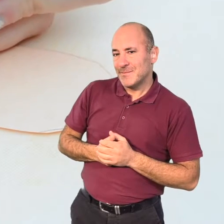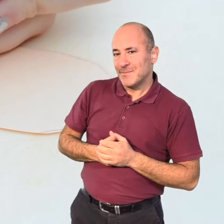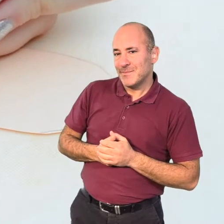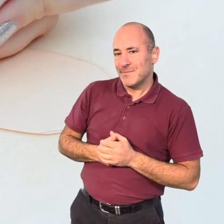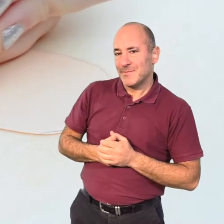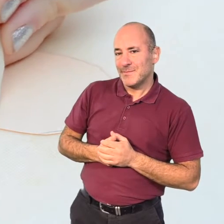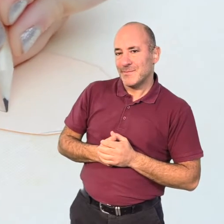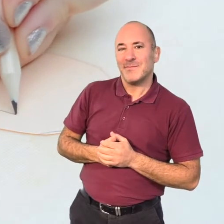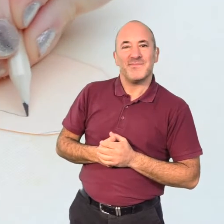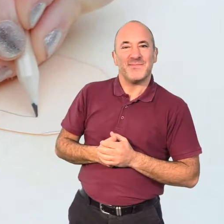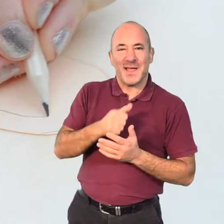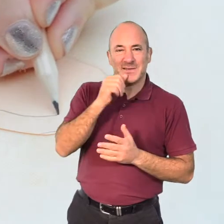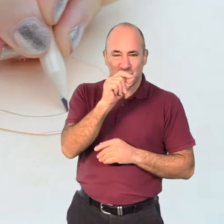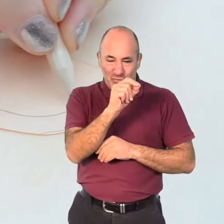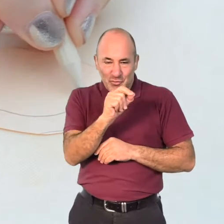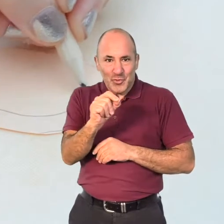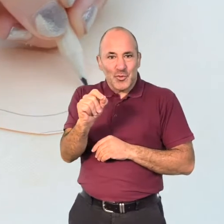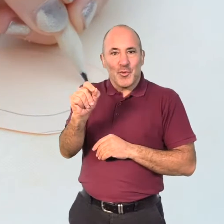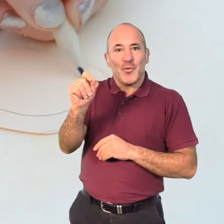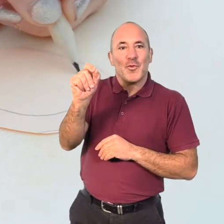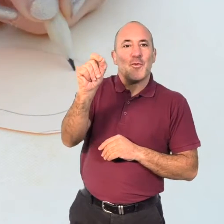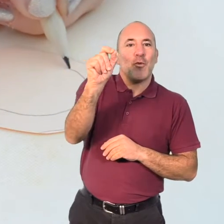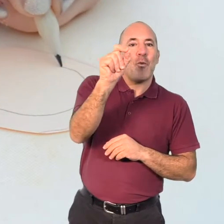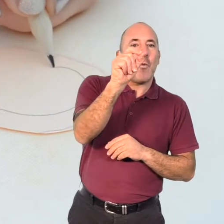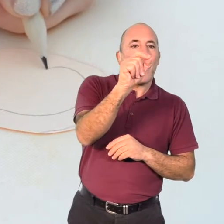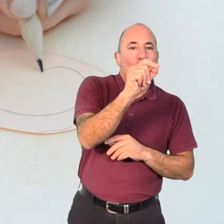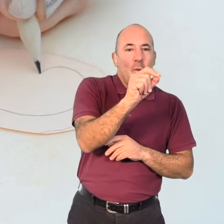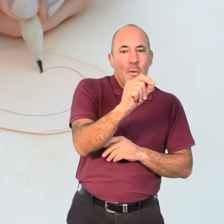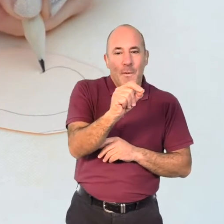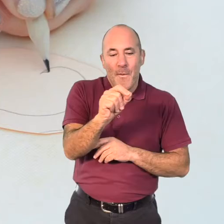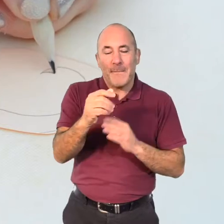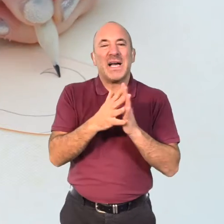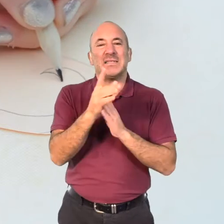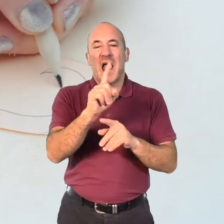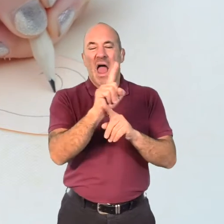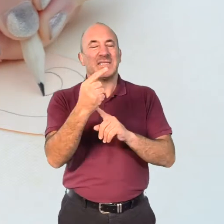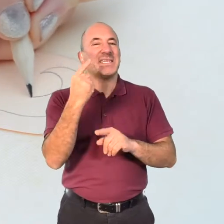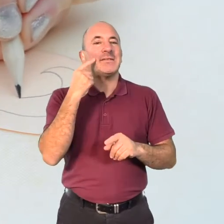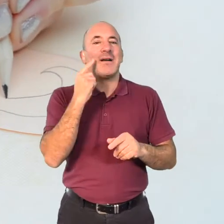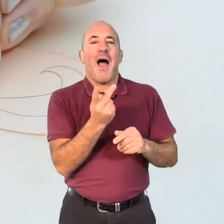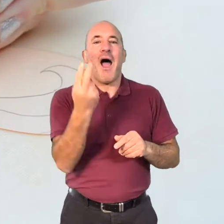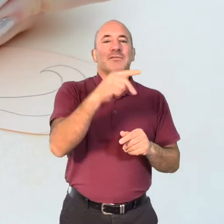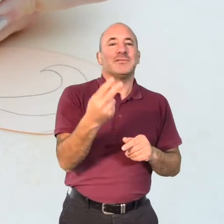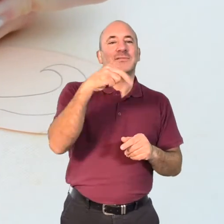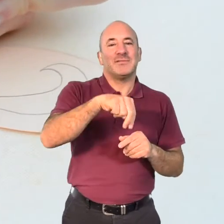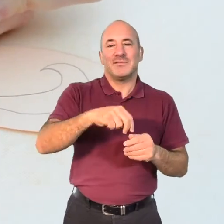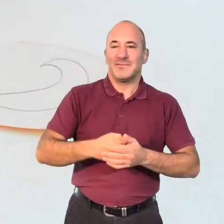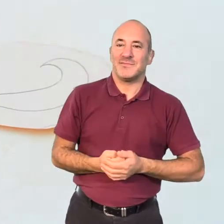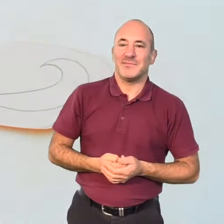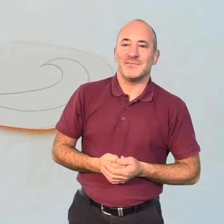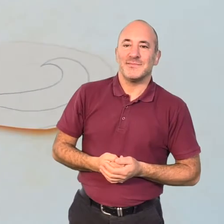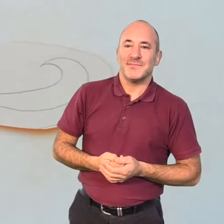I'm going to draw nice, wide and simple swirls on my butterfly so that they're not too tricky to cut out